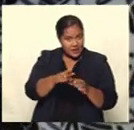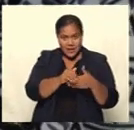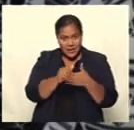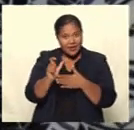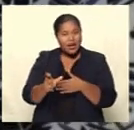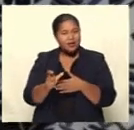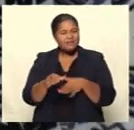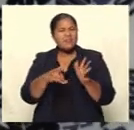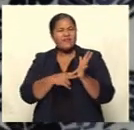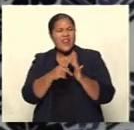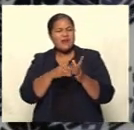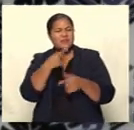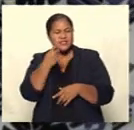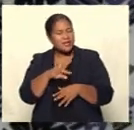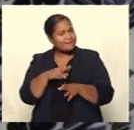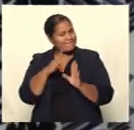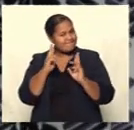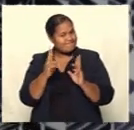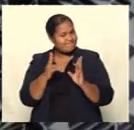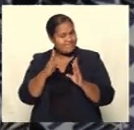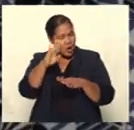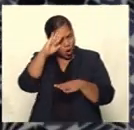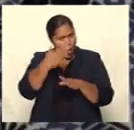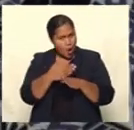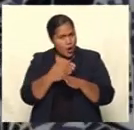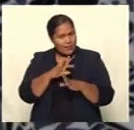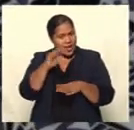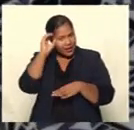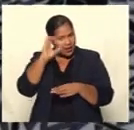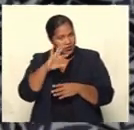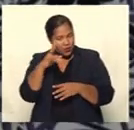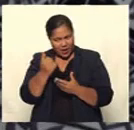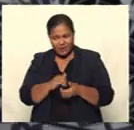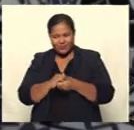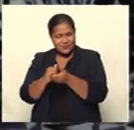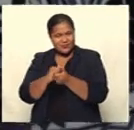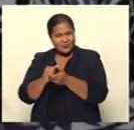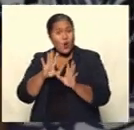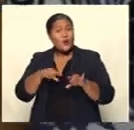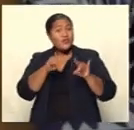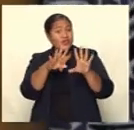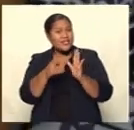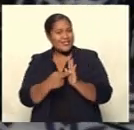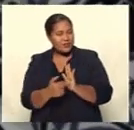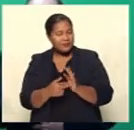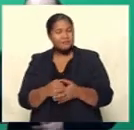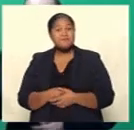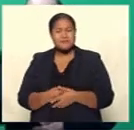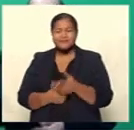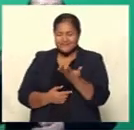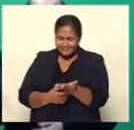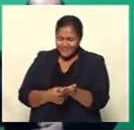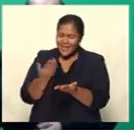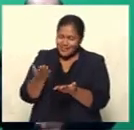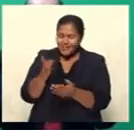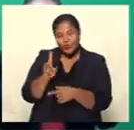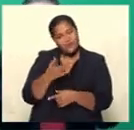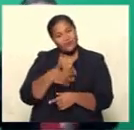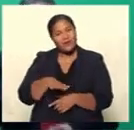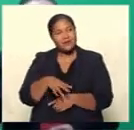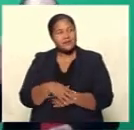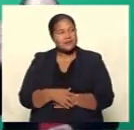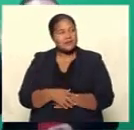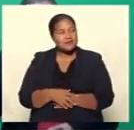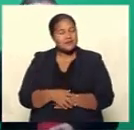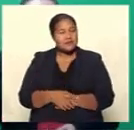the countries making the request include Australia and New Zealand. This is what we wanted to hear this week, that there is